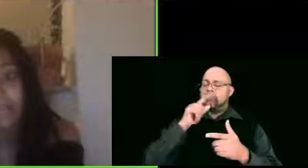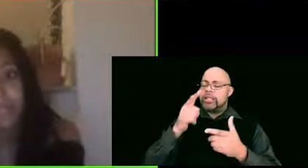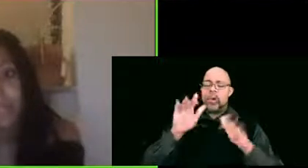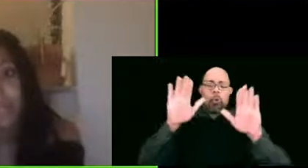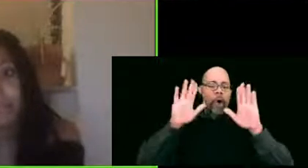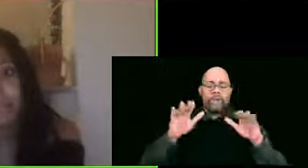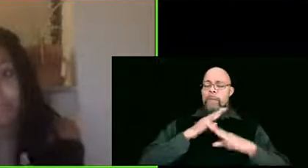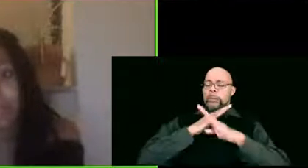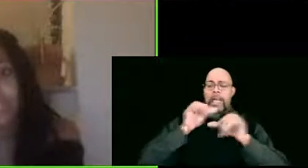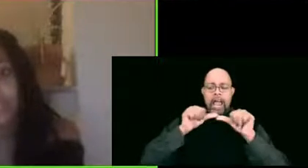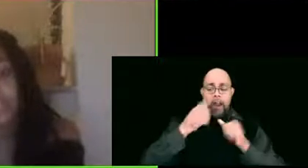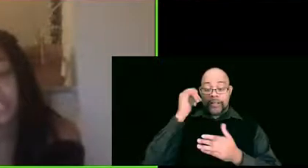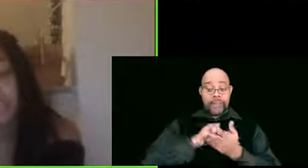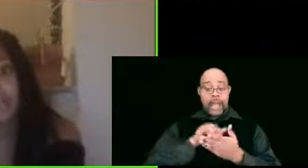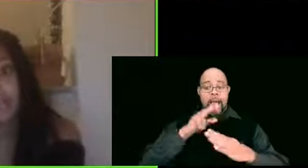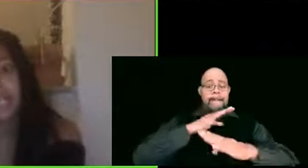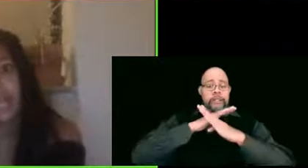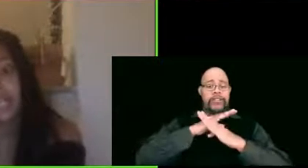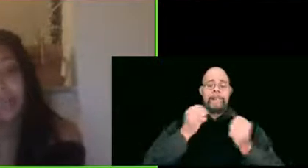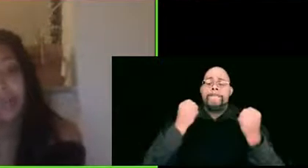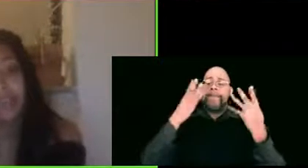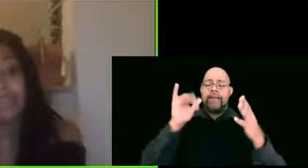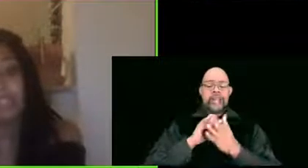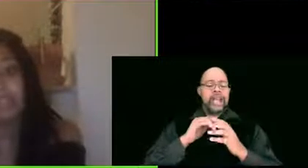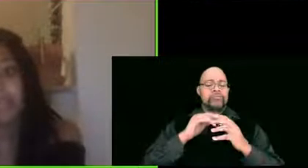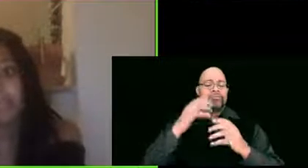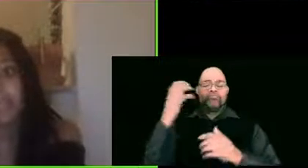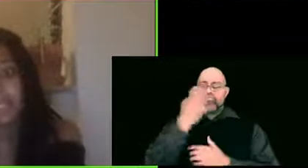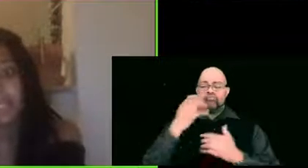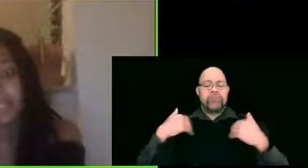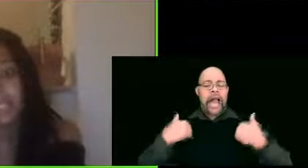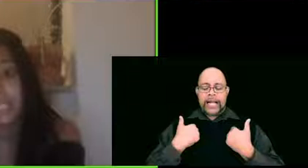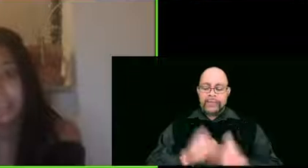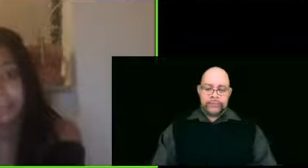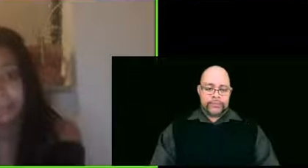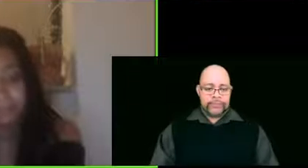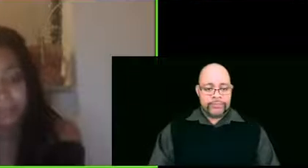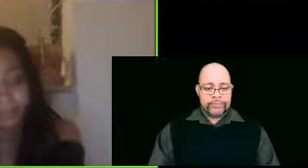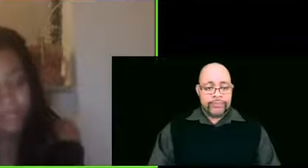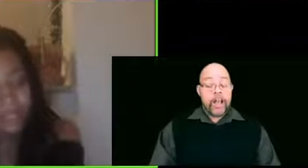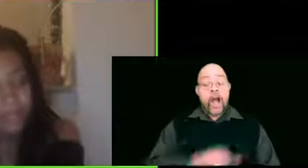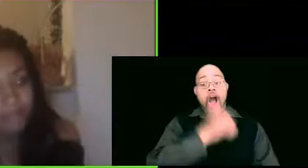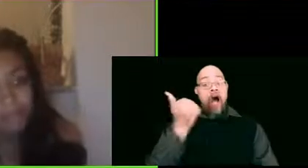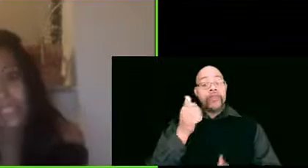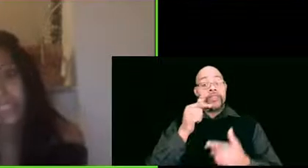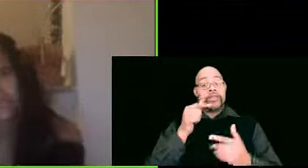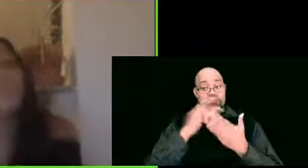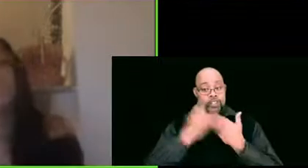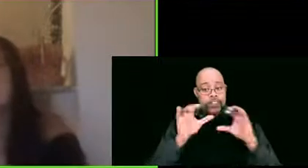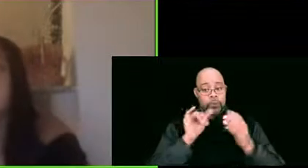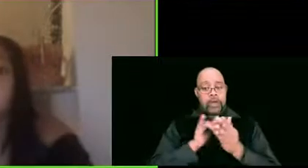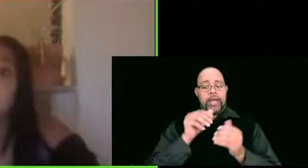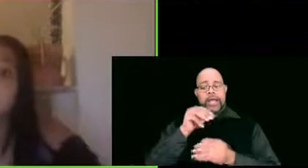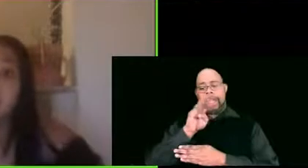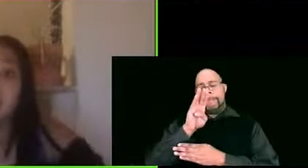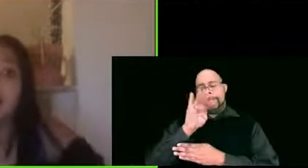area, mainly due to the fact that it protects so many of these incredible pelagic species. And the other expedition I did with them